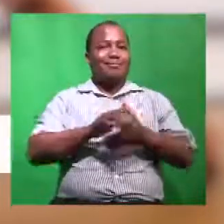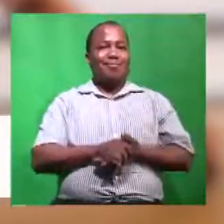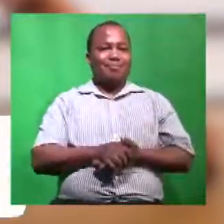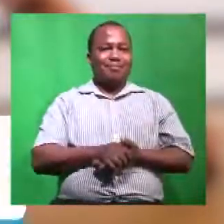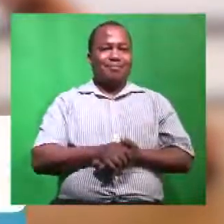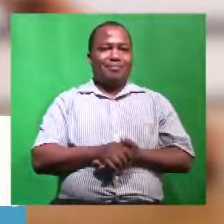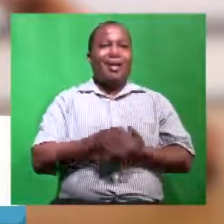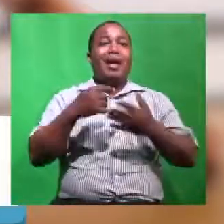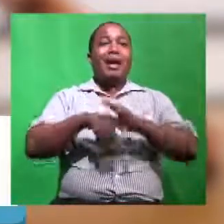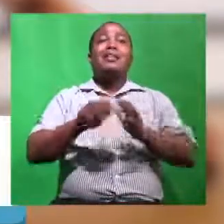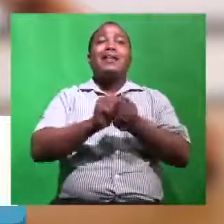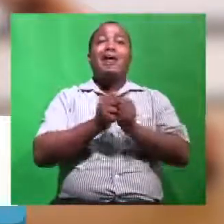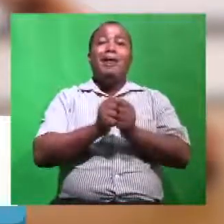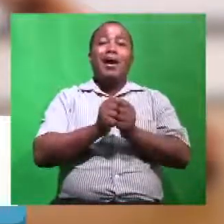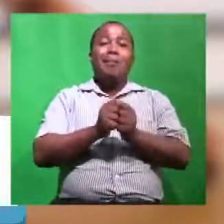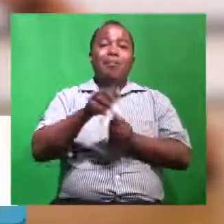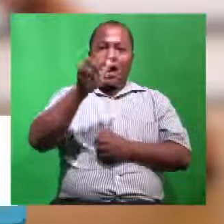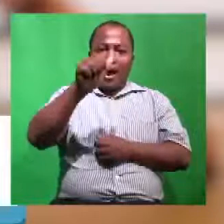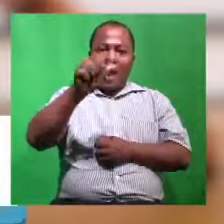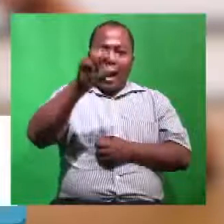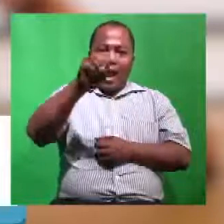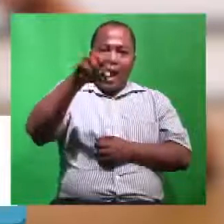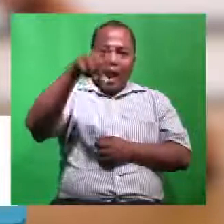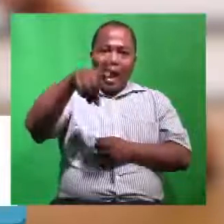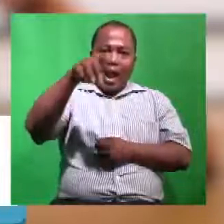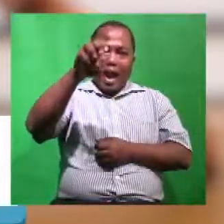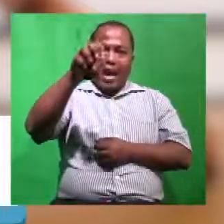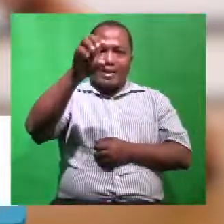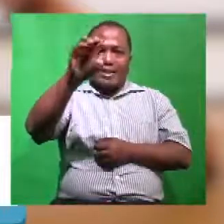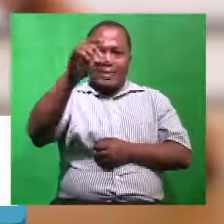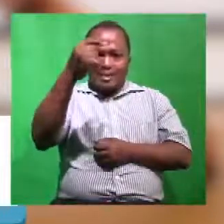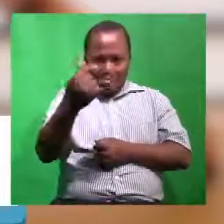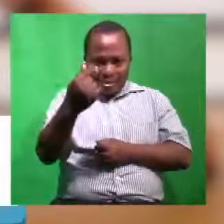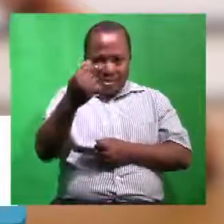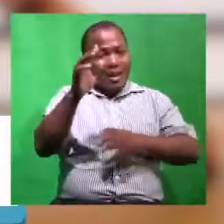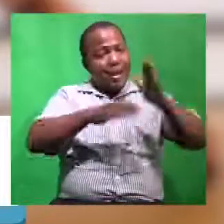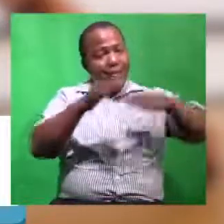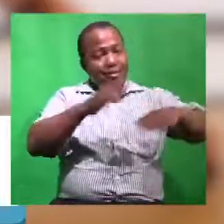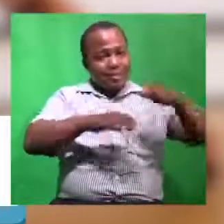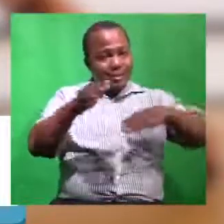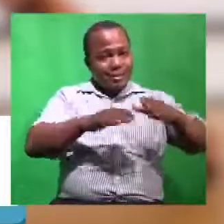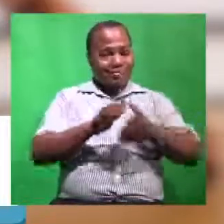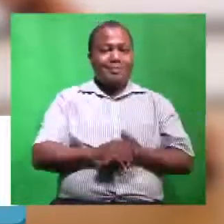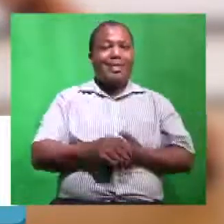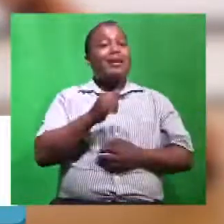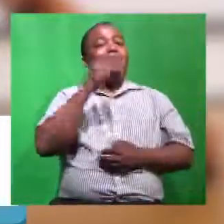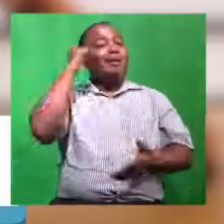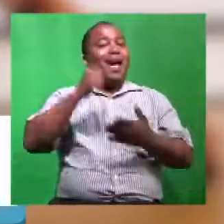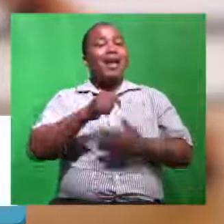negative aspect of cultural value. In the area of negative aspect of cultural value.